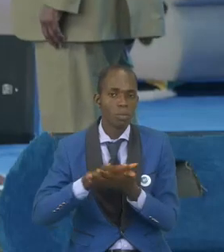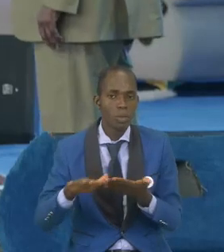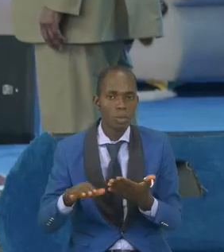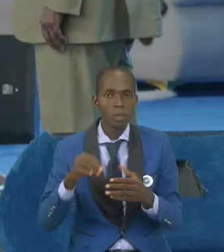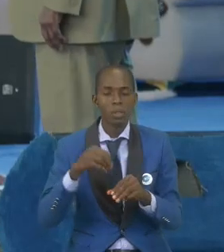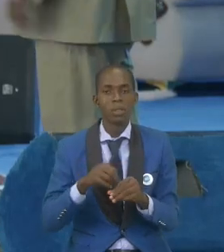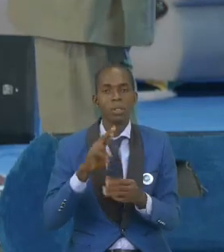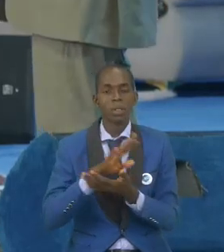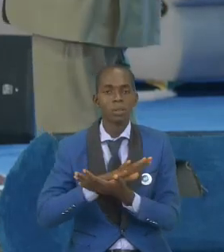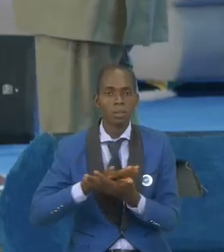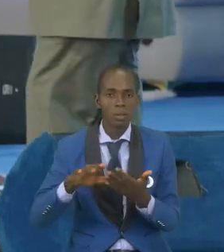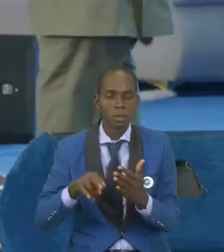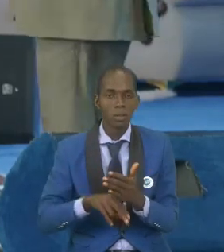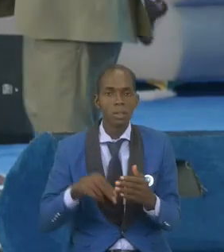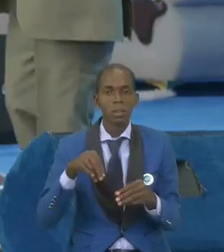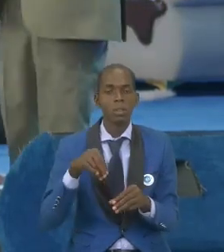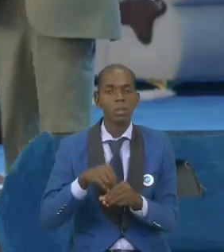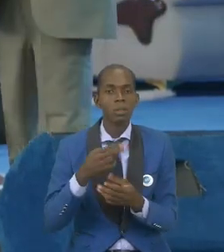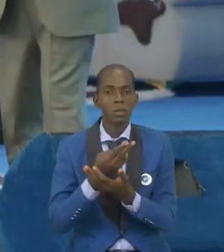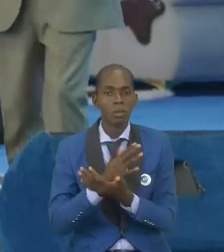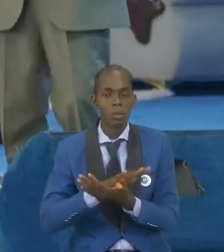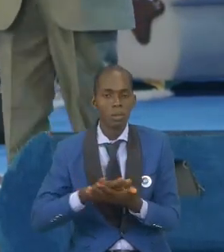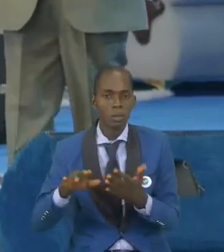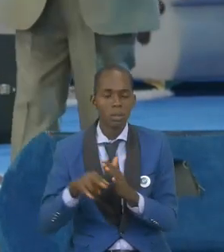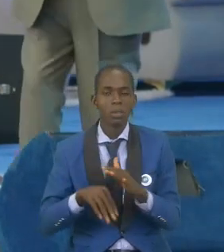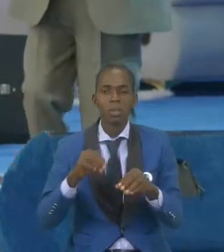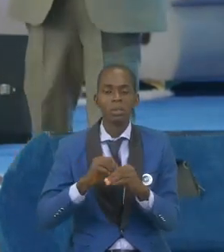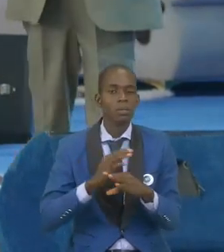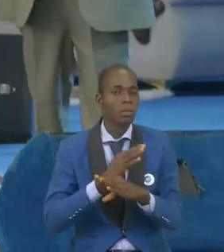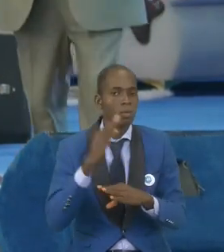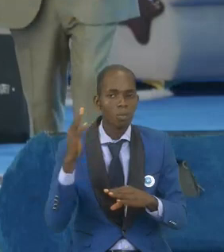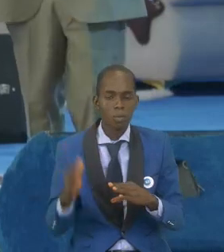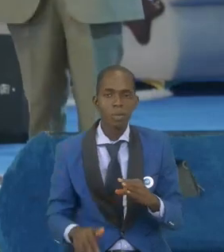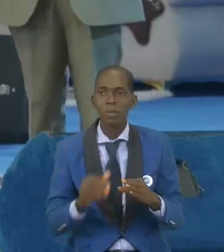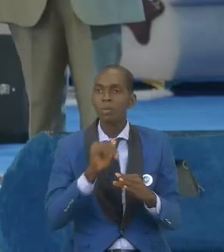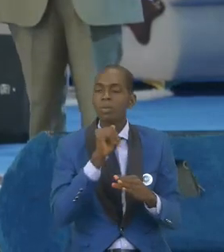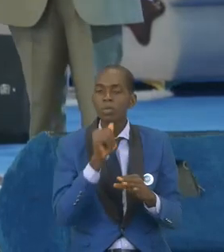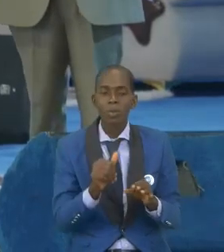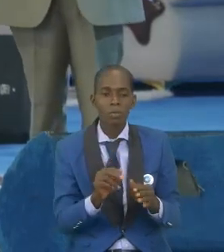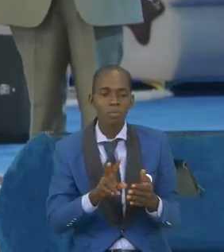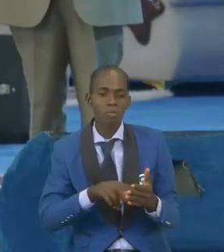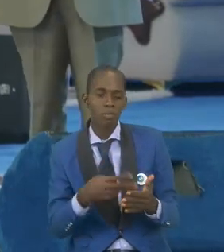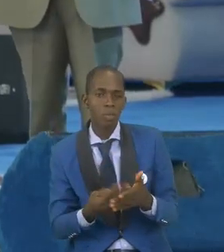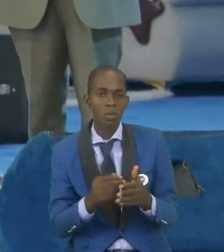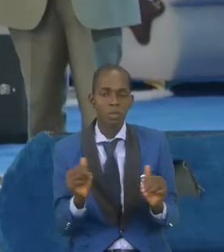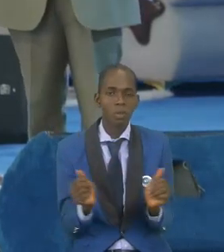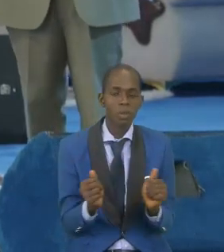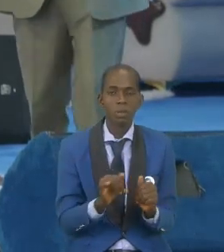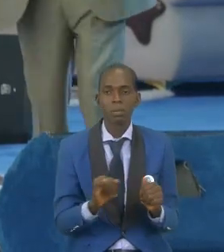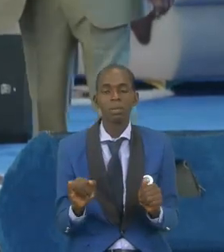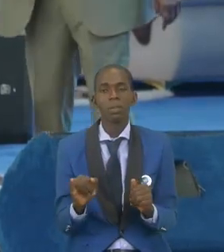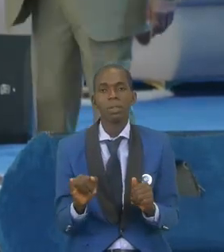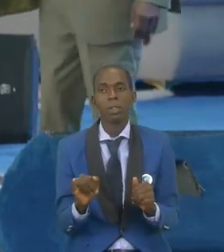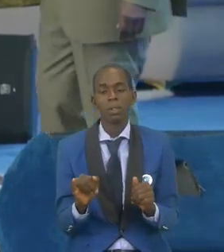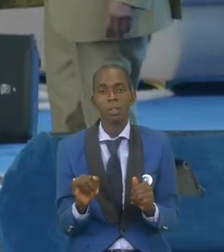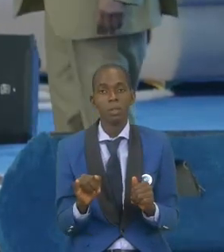righteousness, in holiness, in total unwavering commitment unto the Lord. And